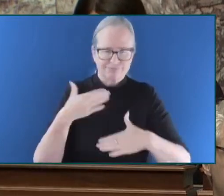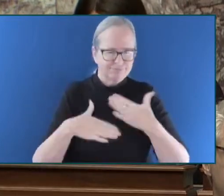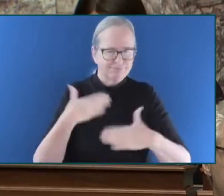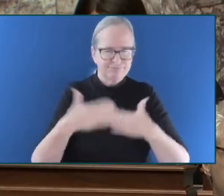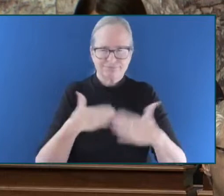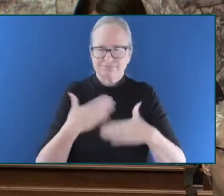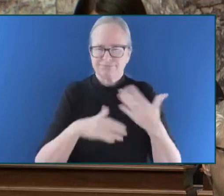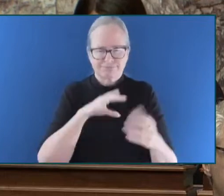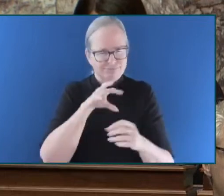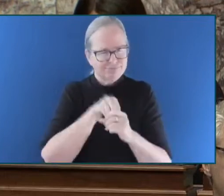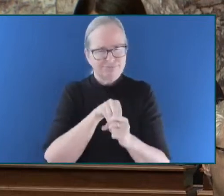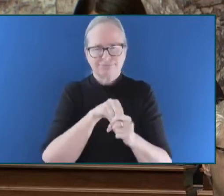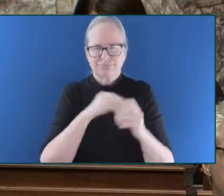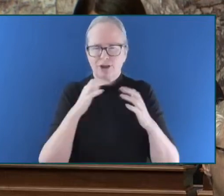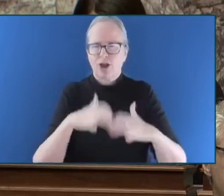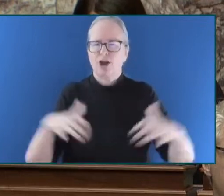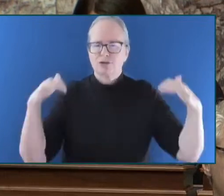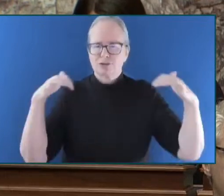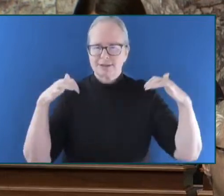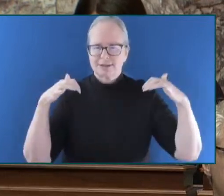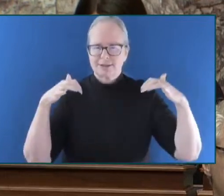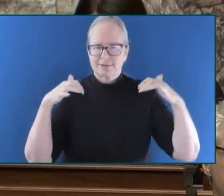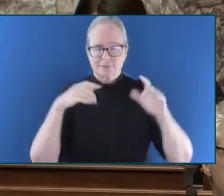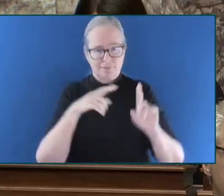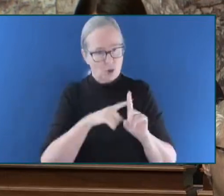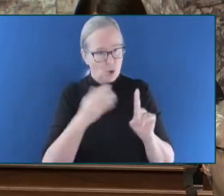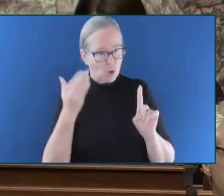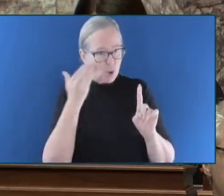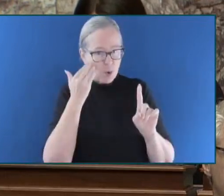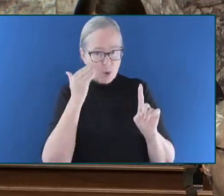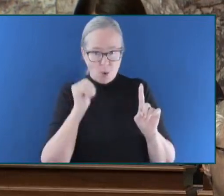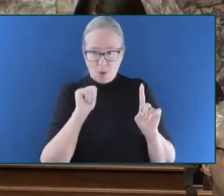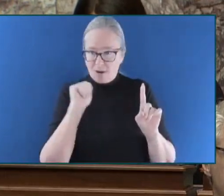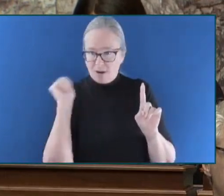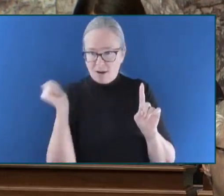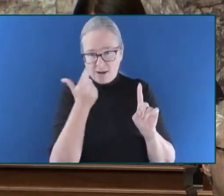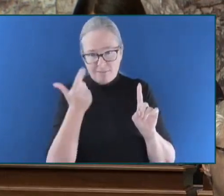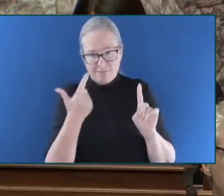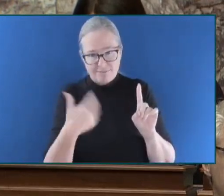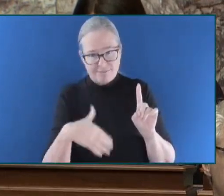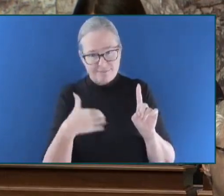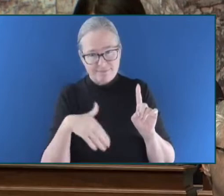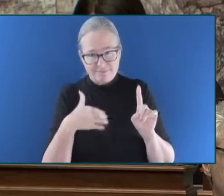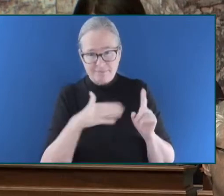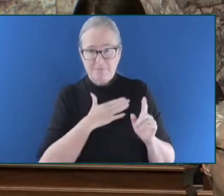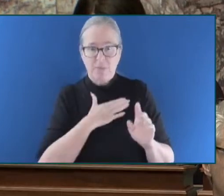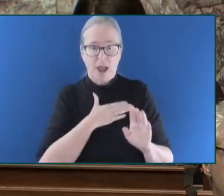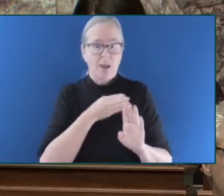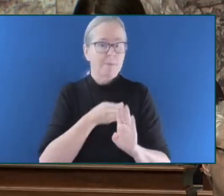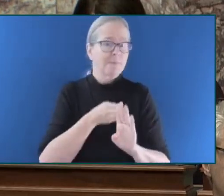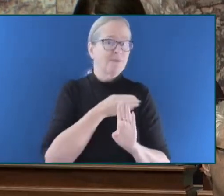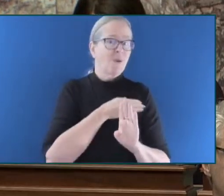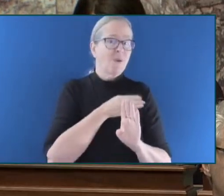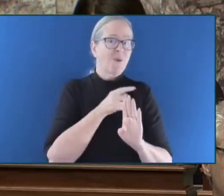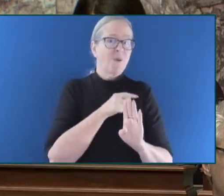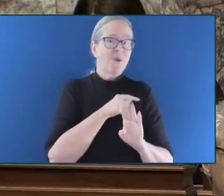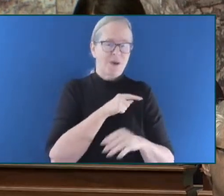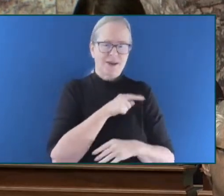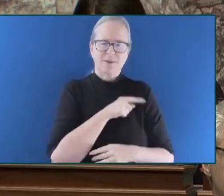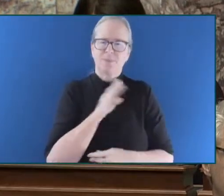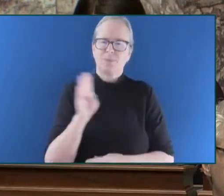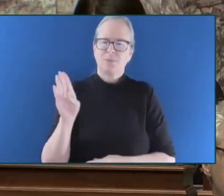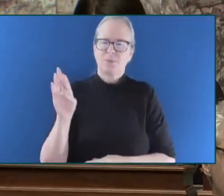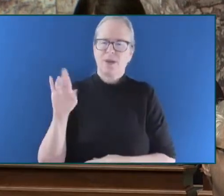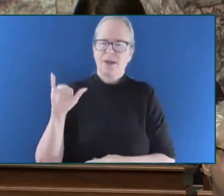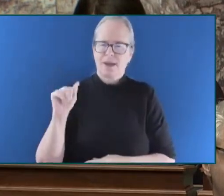my predecessor in Oak Bay Gordon Head is Brian Smith. He served between 1979 and 1989,